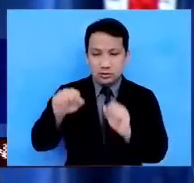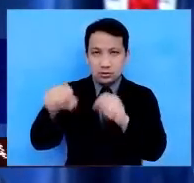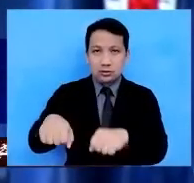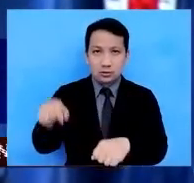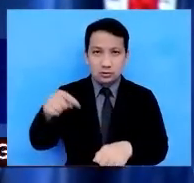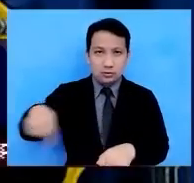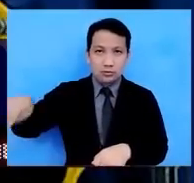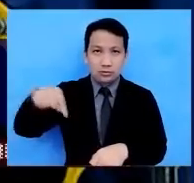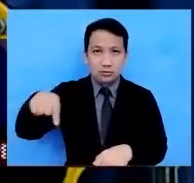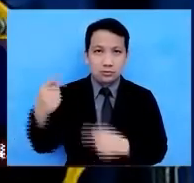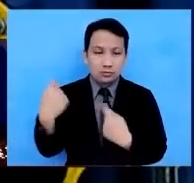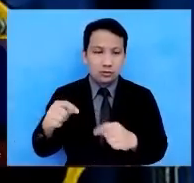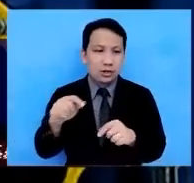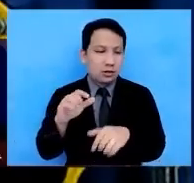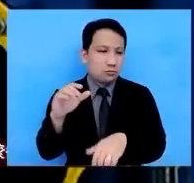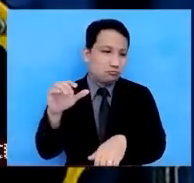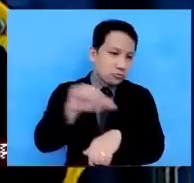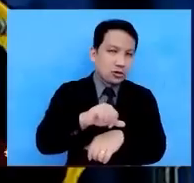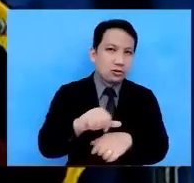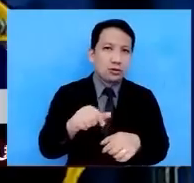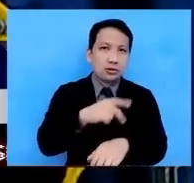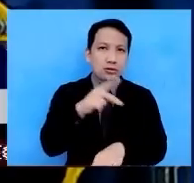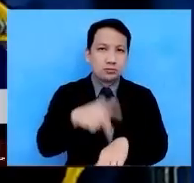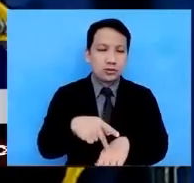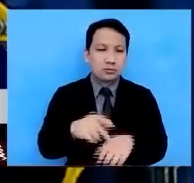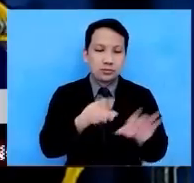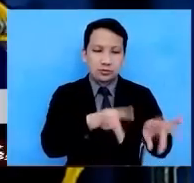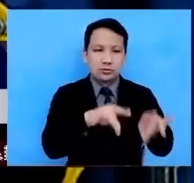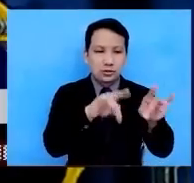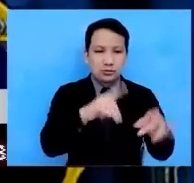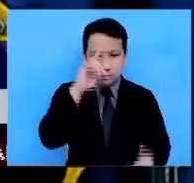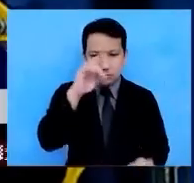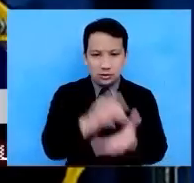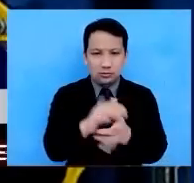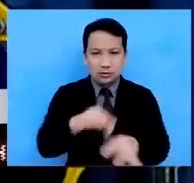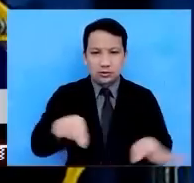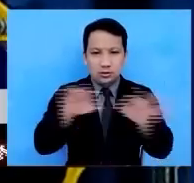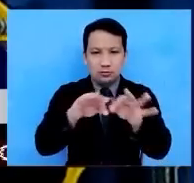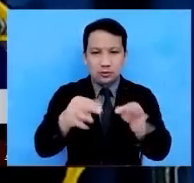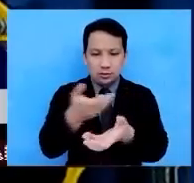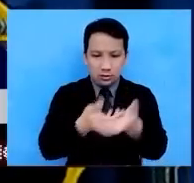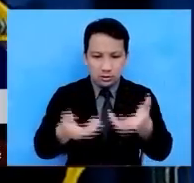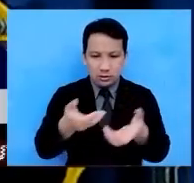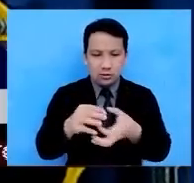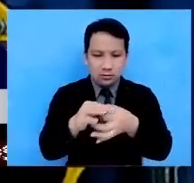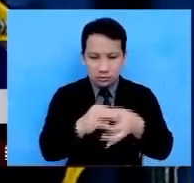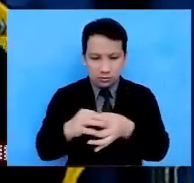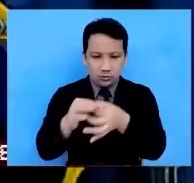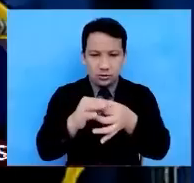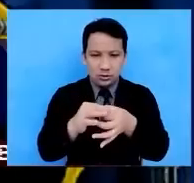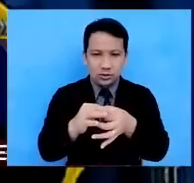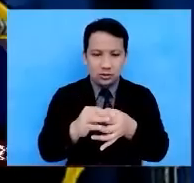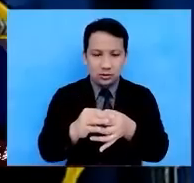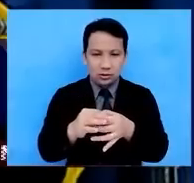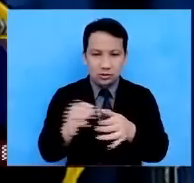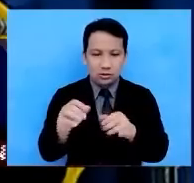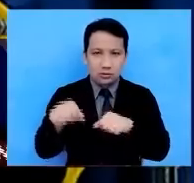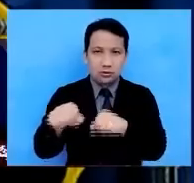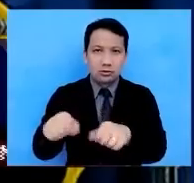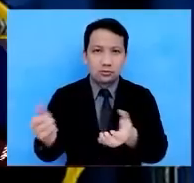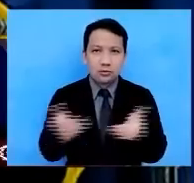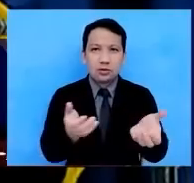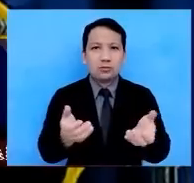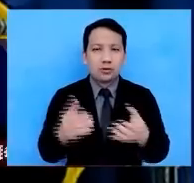trade traverses. The Philippines and Australia believe the importance of the collaboration among like-minded security partners to achieve a